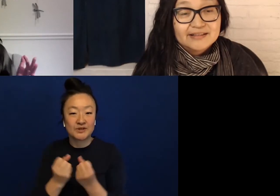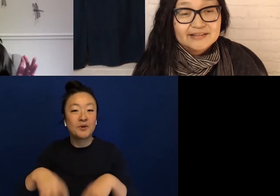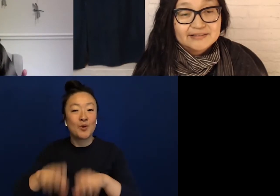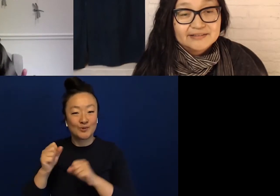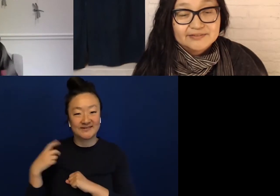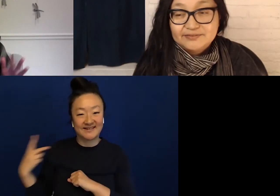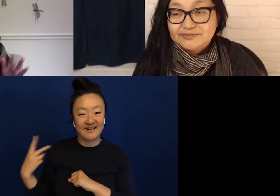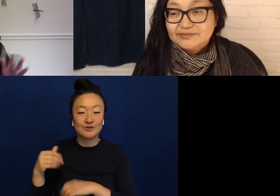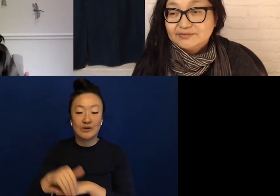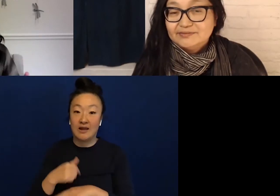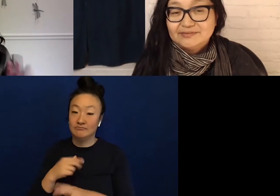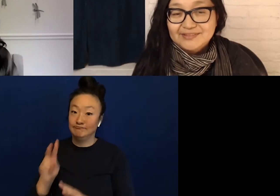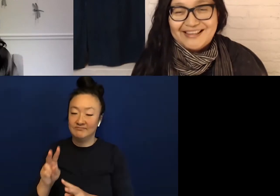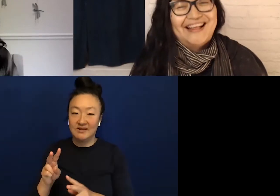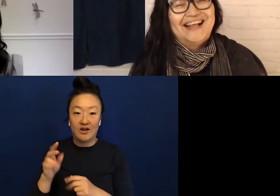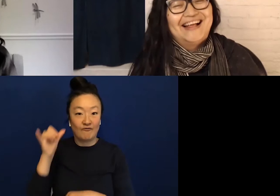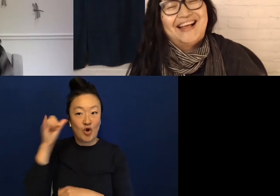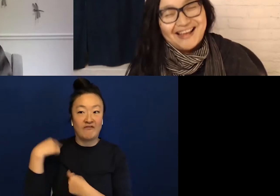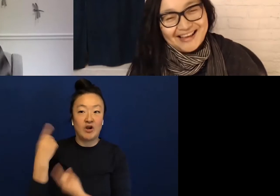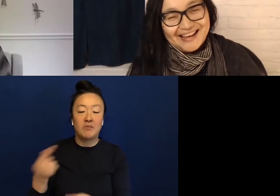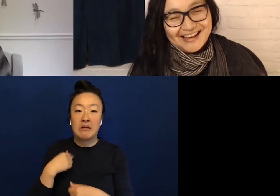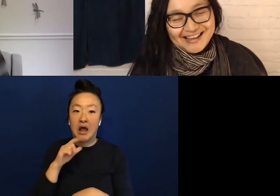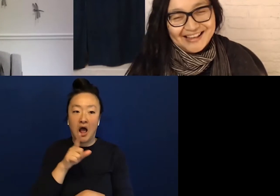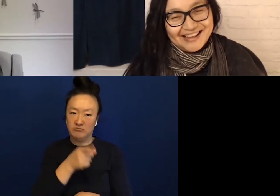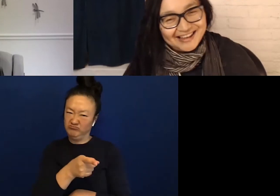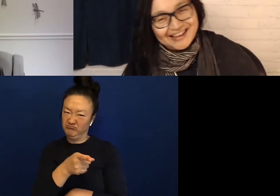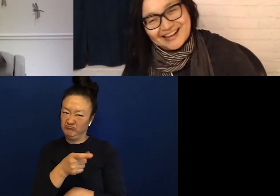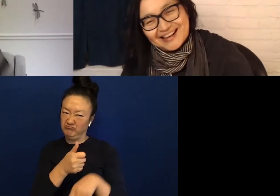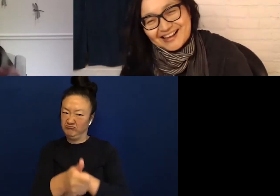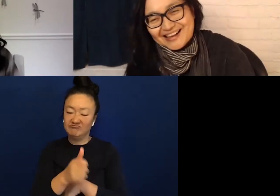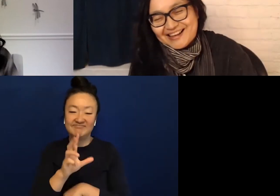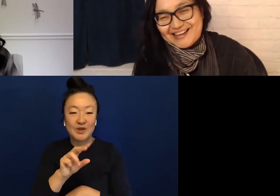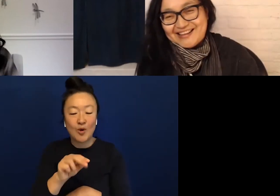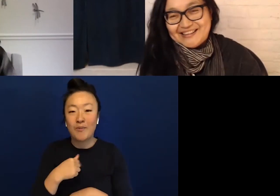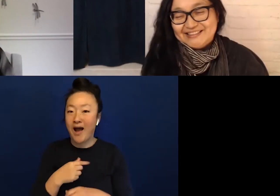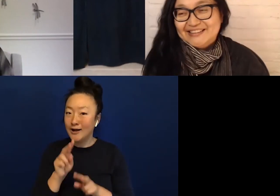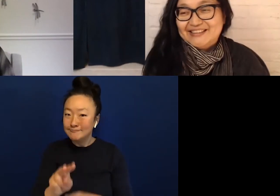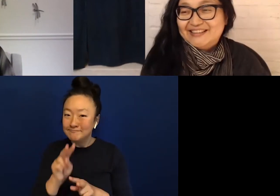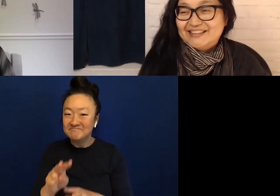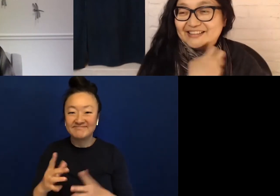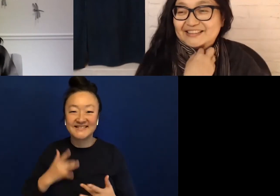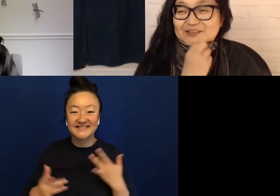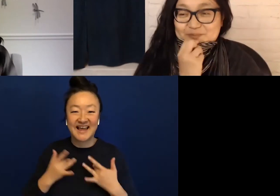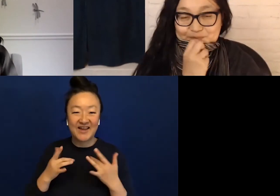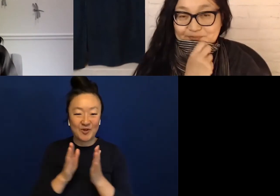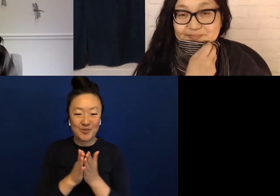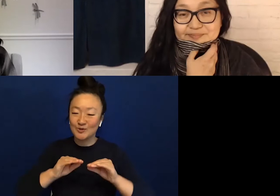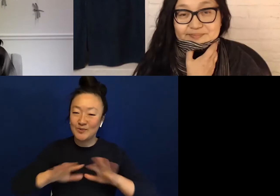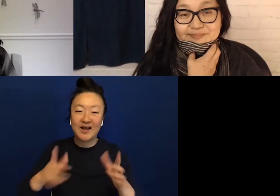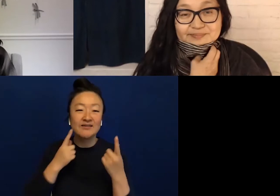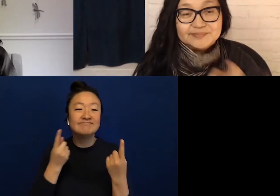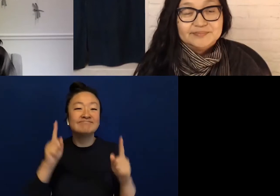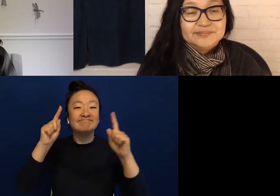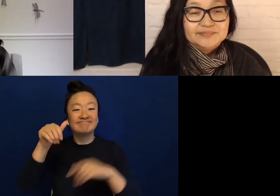waiting forever. I mean, not forever in like an accusatory way, Lisa, but I've just been so excited for this book to come out, and finally this is the